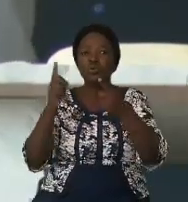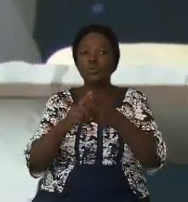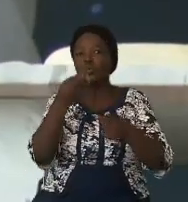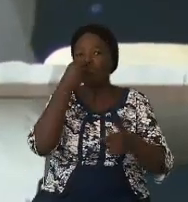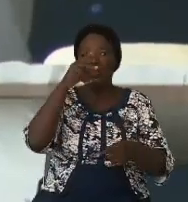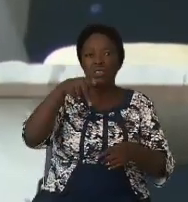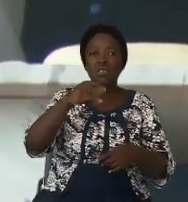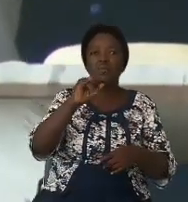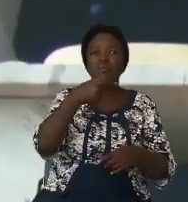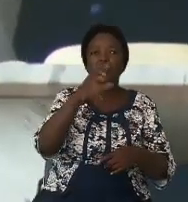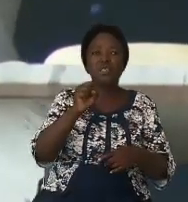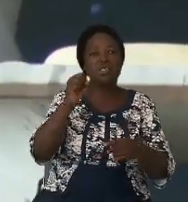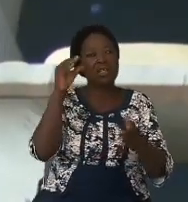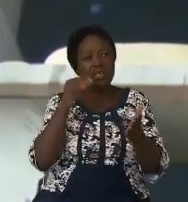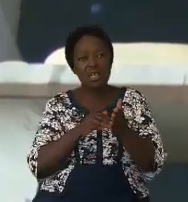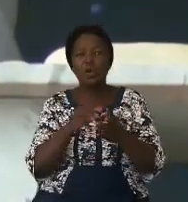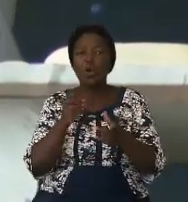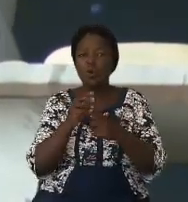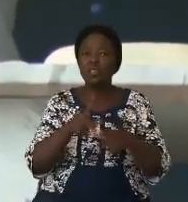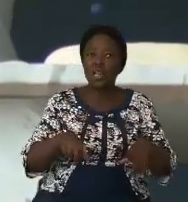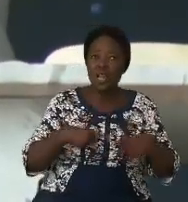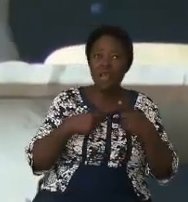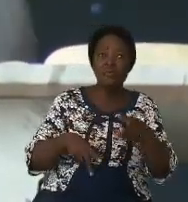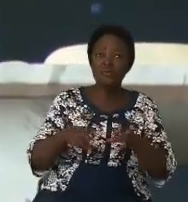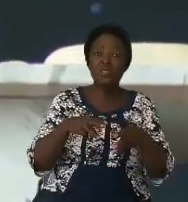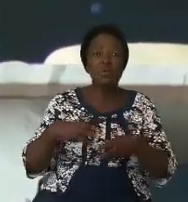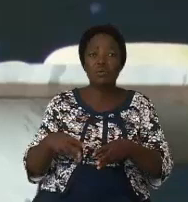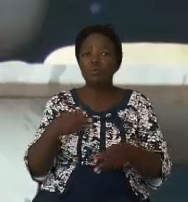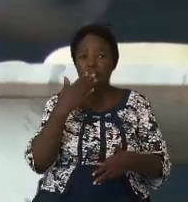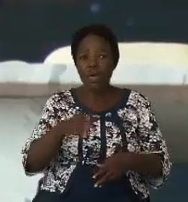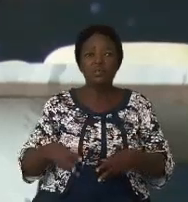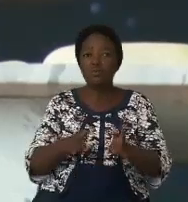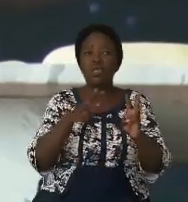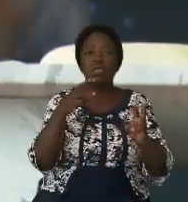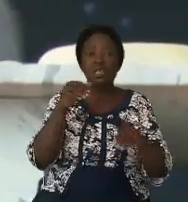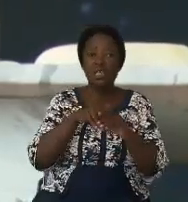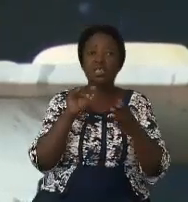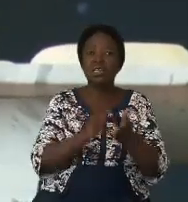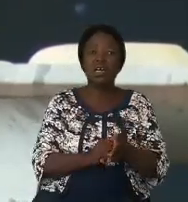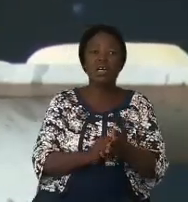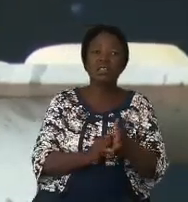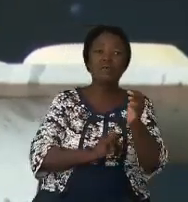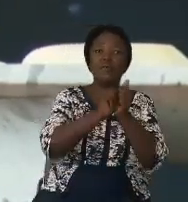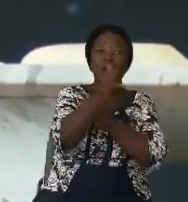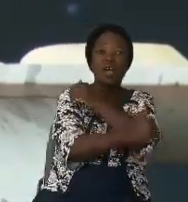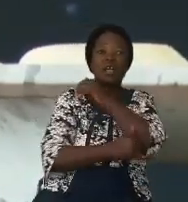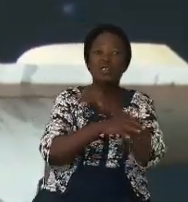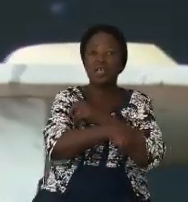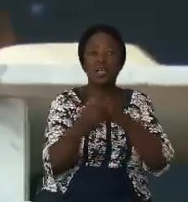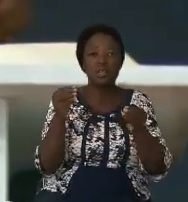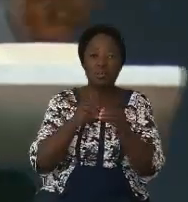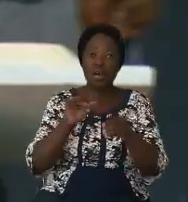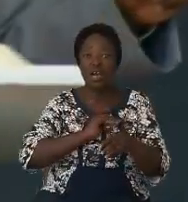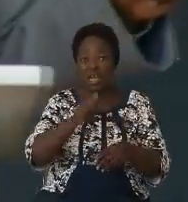dregs of the pigs, for the husks of the pigs, and for the lifestyle in the far country